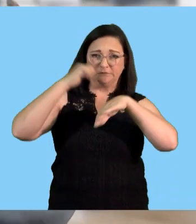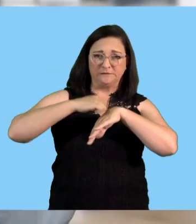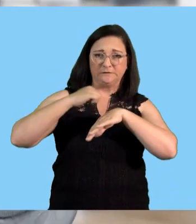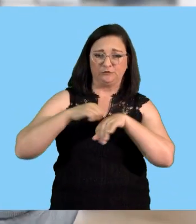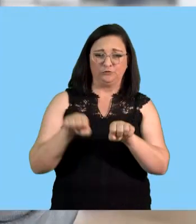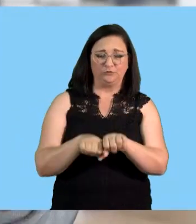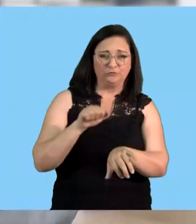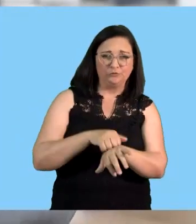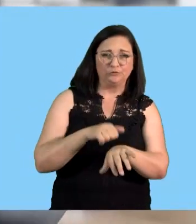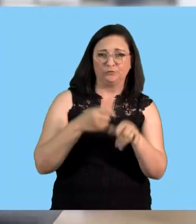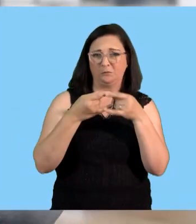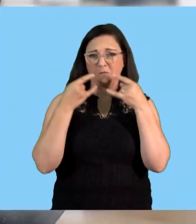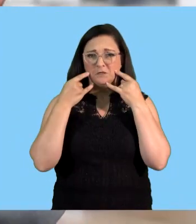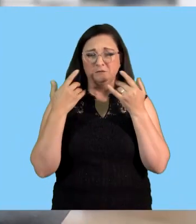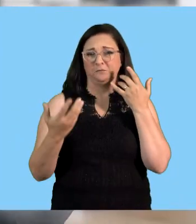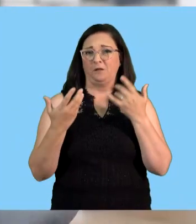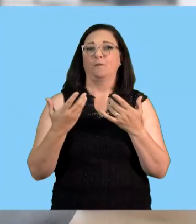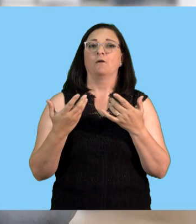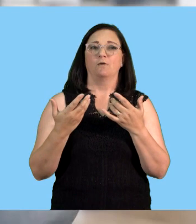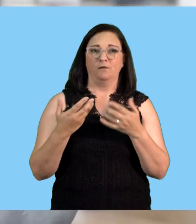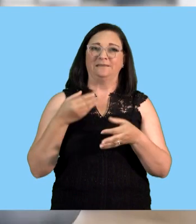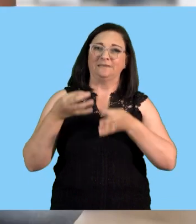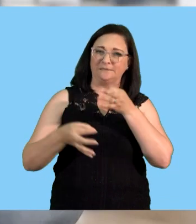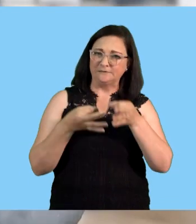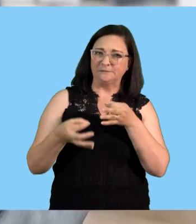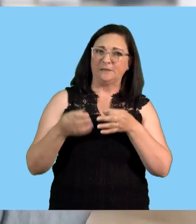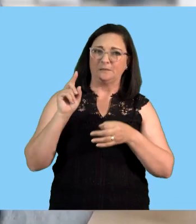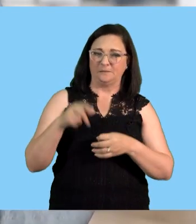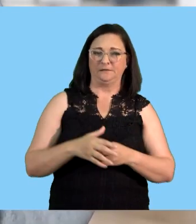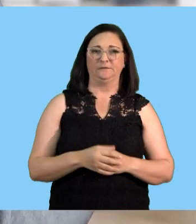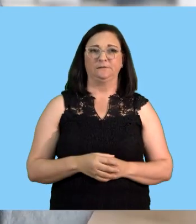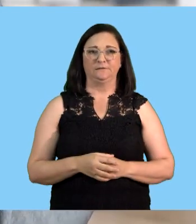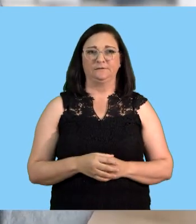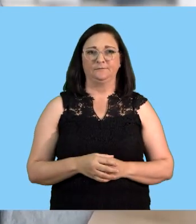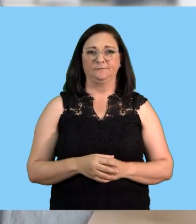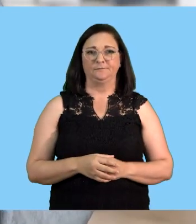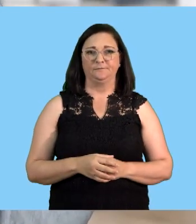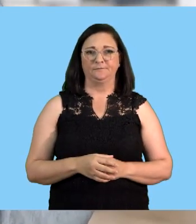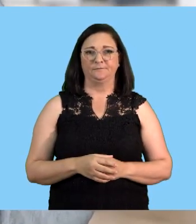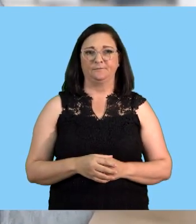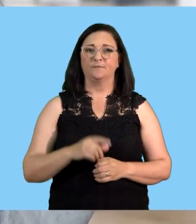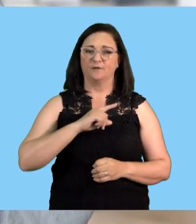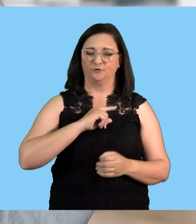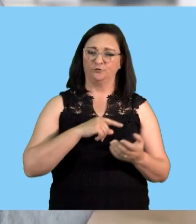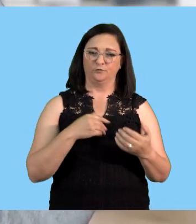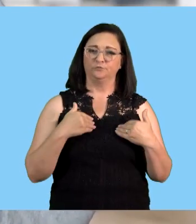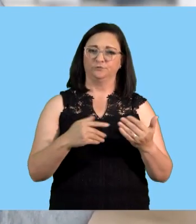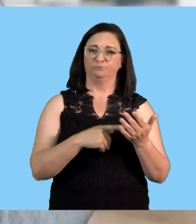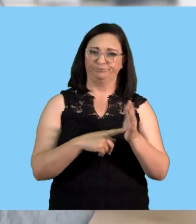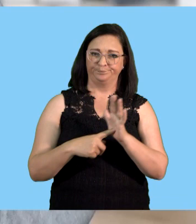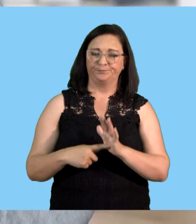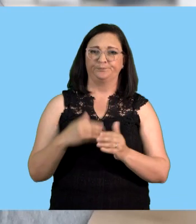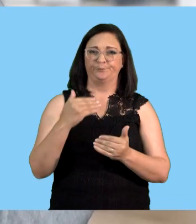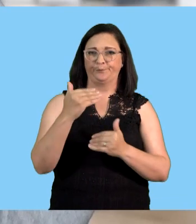the safety boots, maybe the masks, maybe. So that should be explained in the induction program, or should be included in the induction